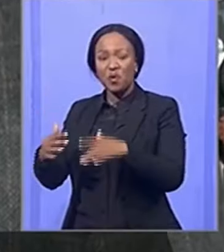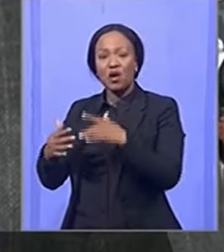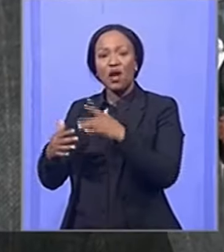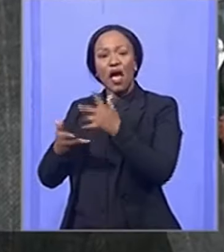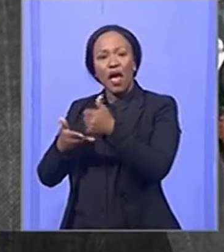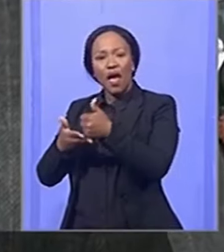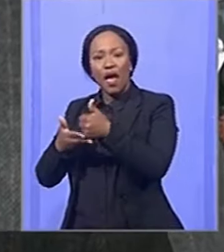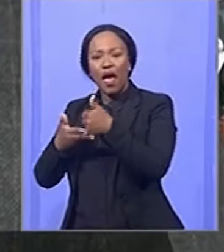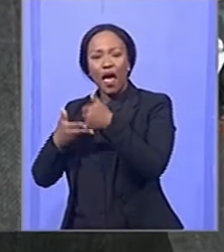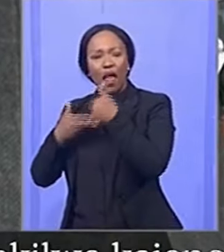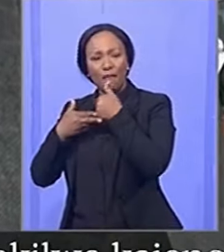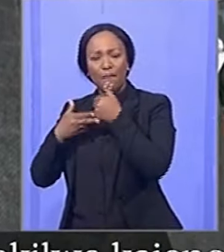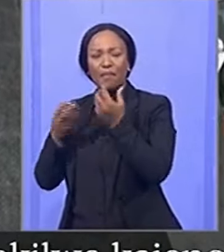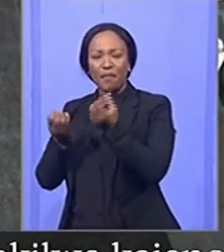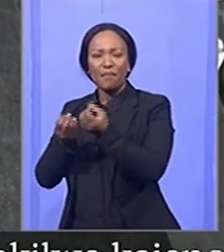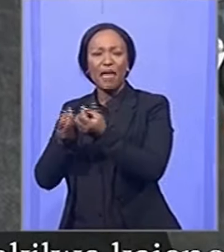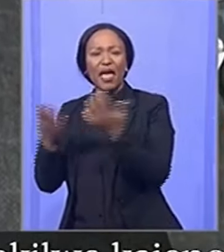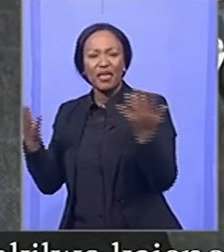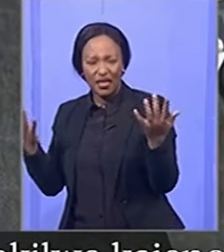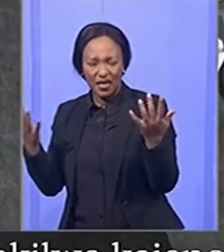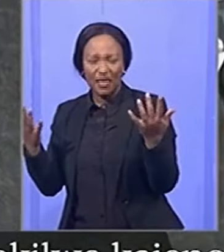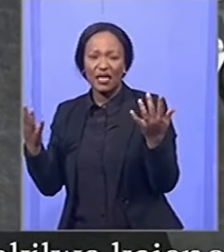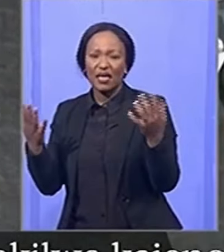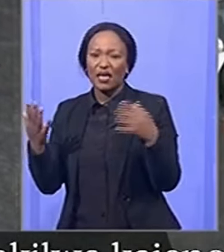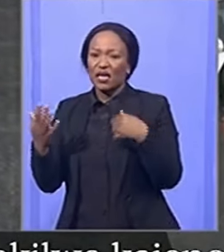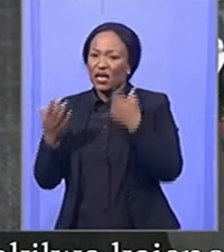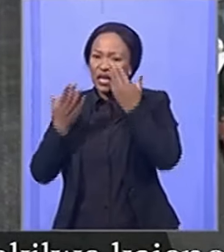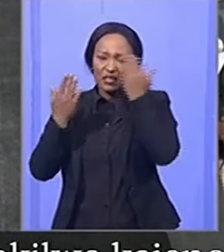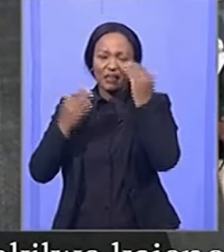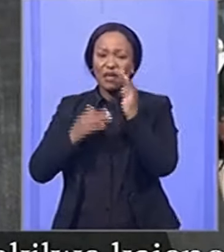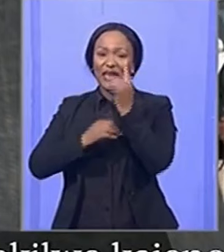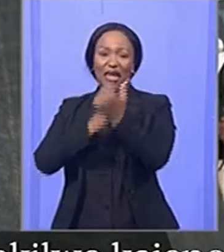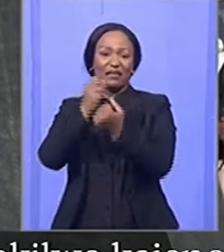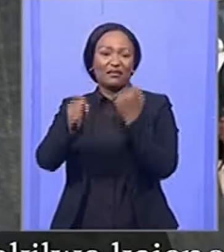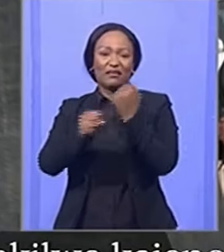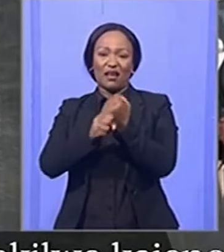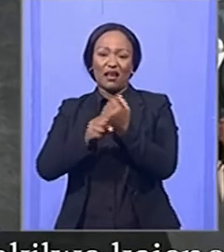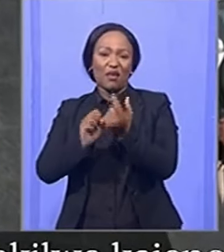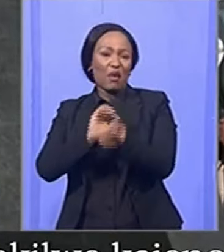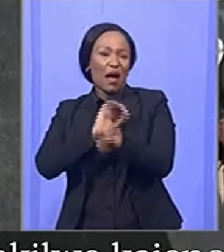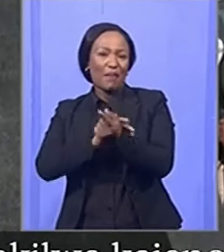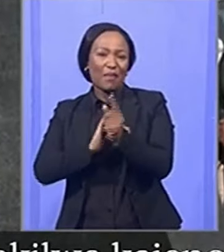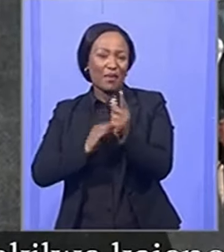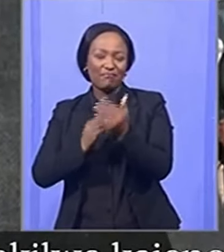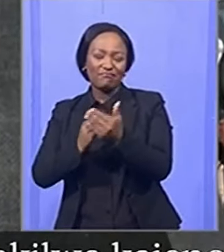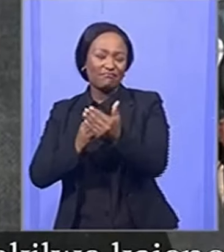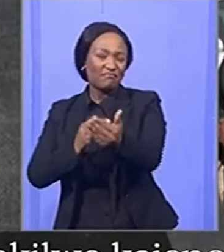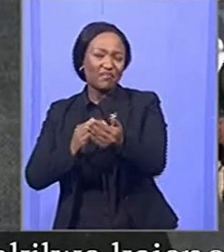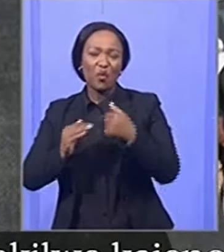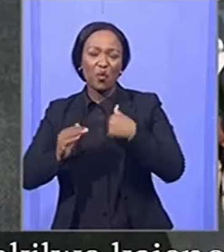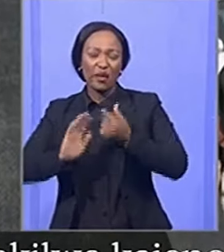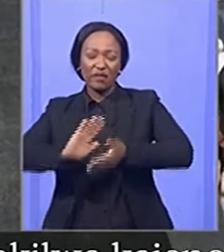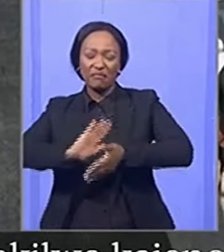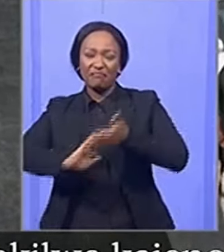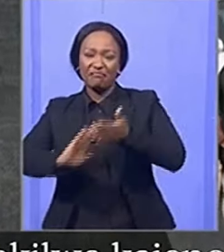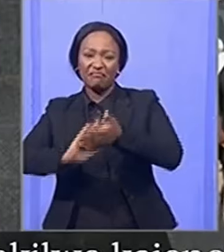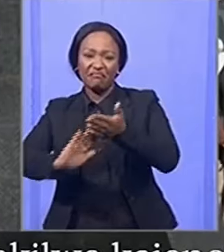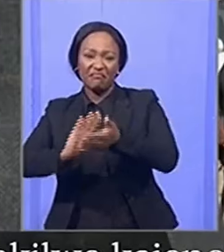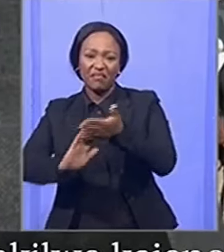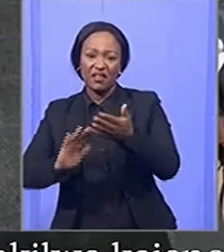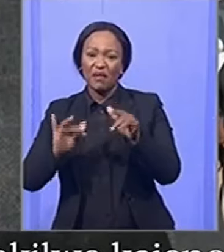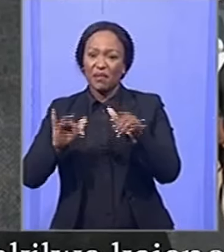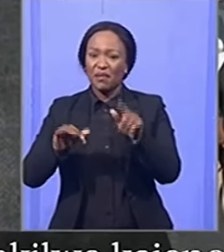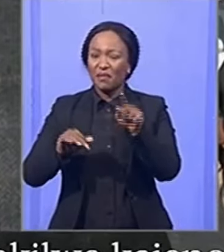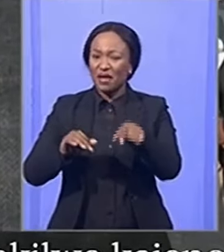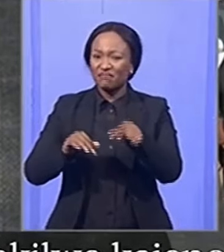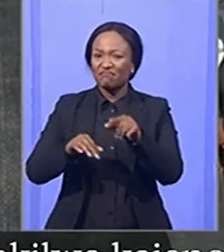this moment. I read in the next year, how are we going to cope? The people can suggest body counseling